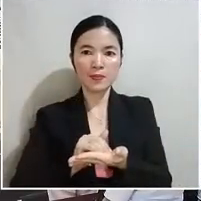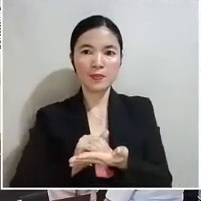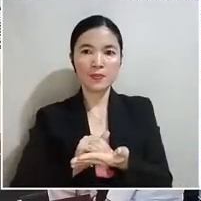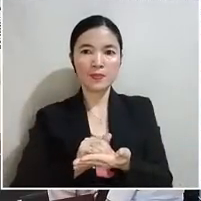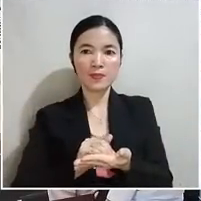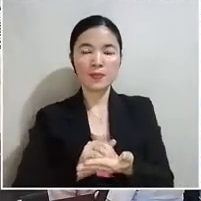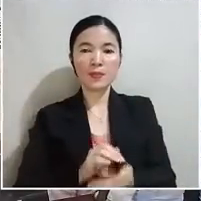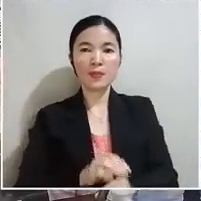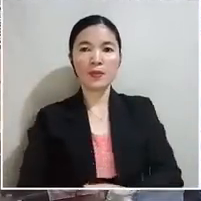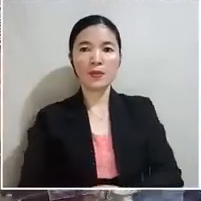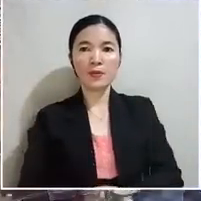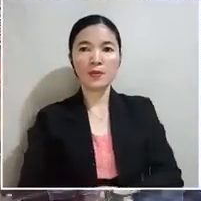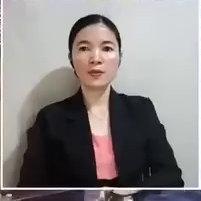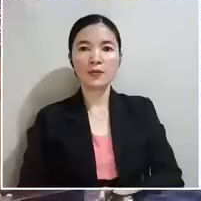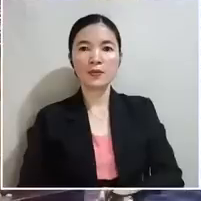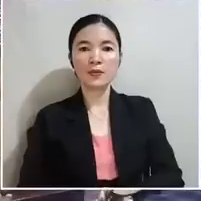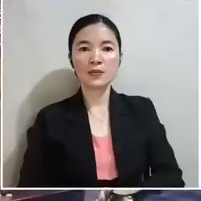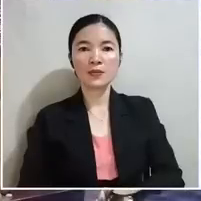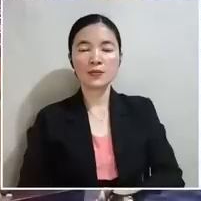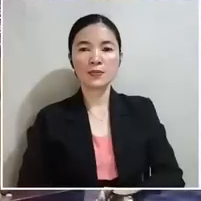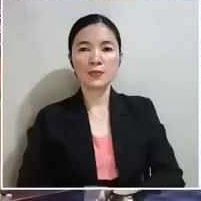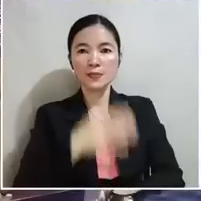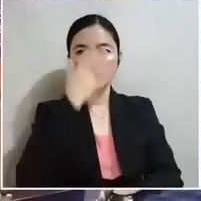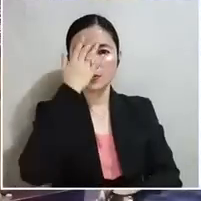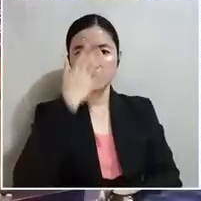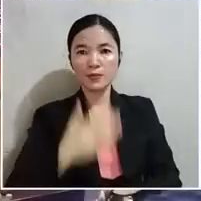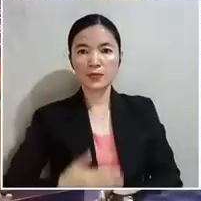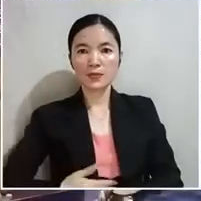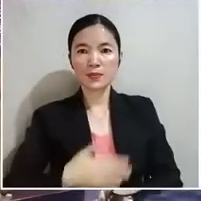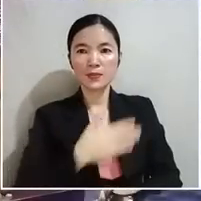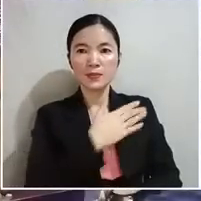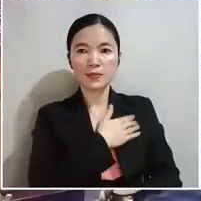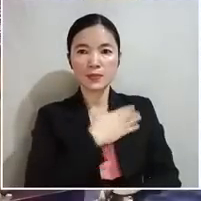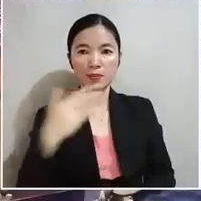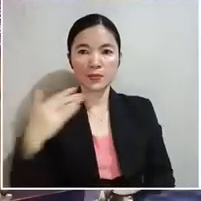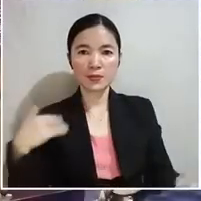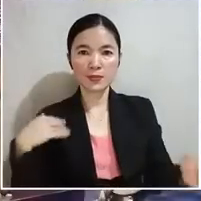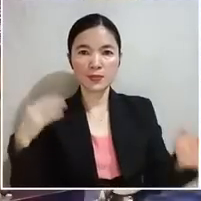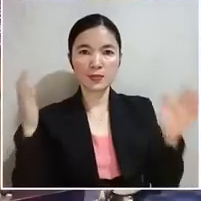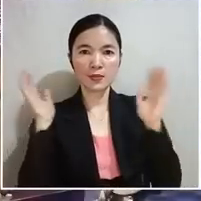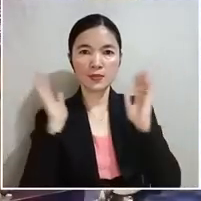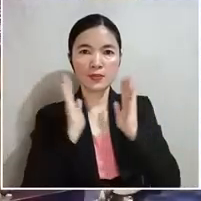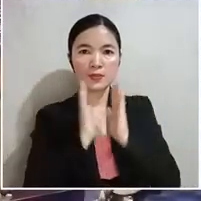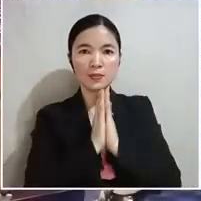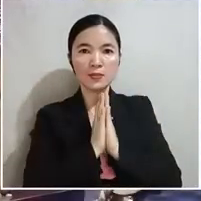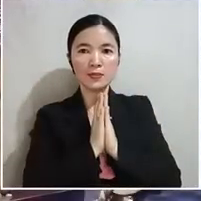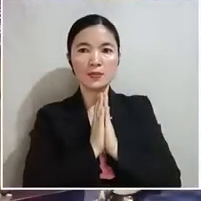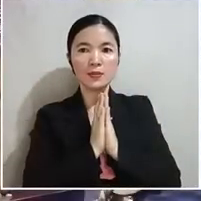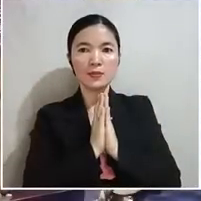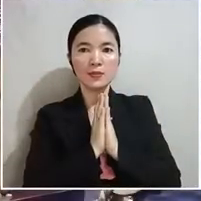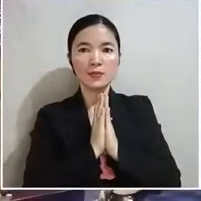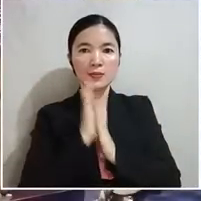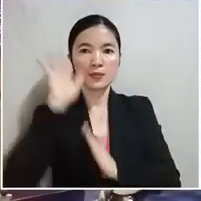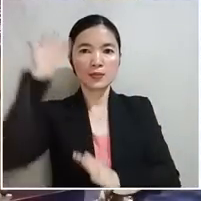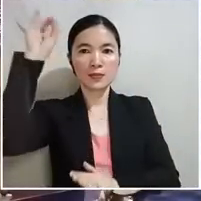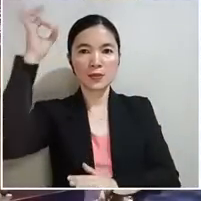again. In the name of the Father, and of the Son, and of the Holy Spirit. Amen. The grace of our Lord